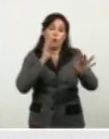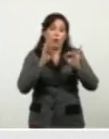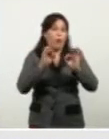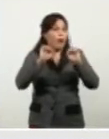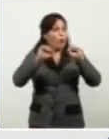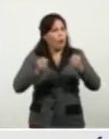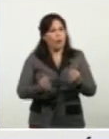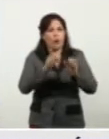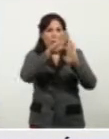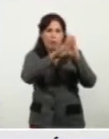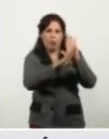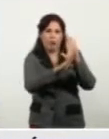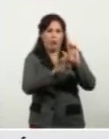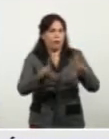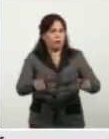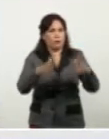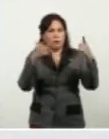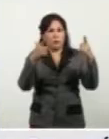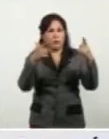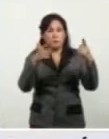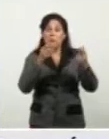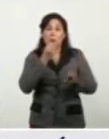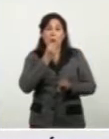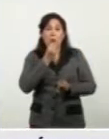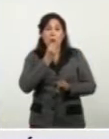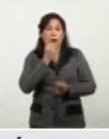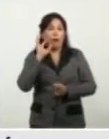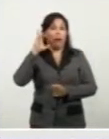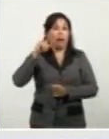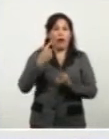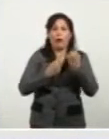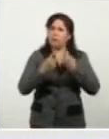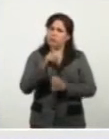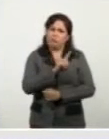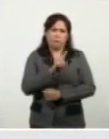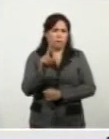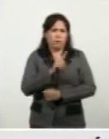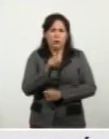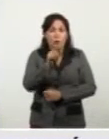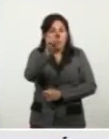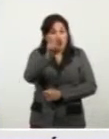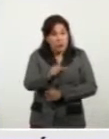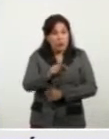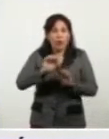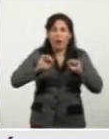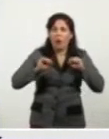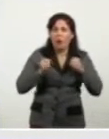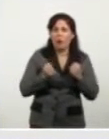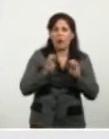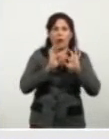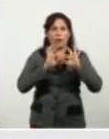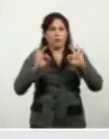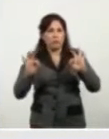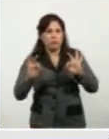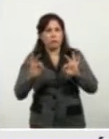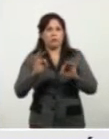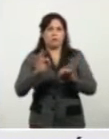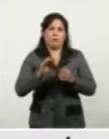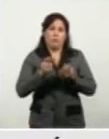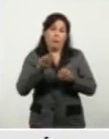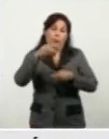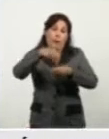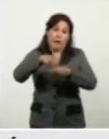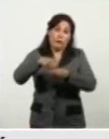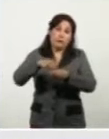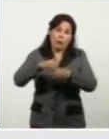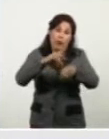today is really discouraging. And one can realize that this number is associated to three